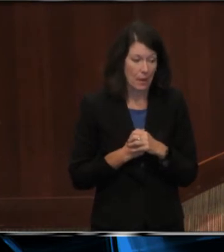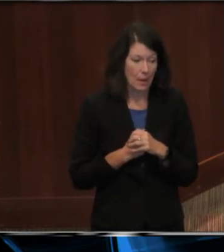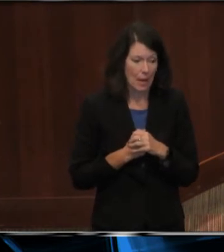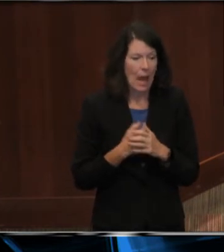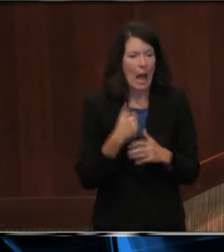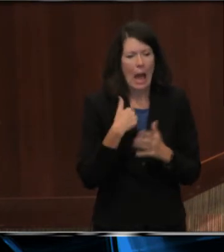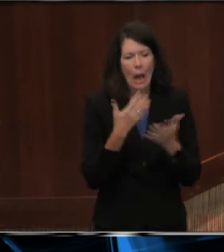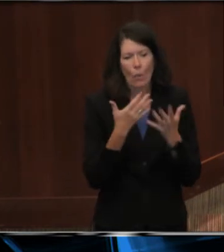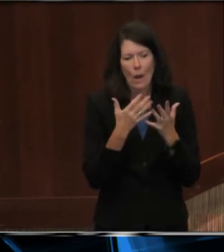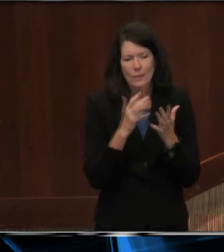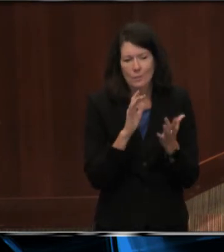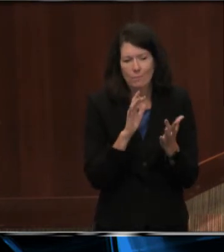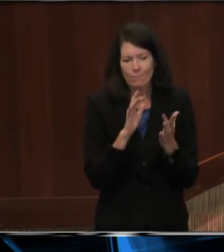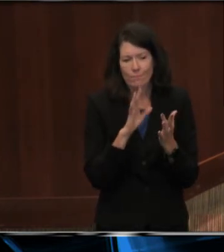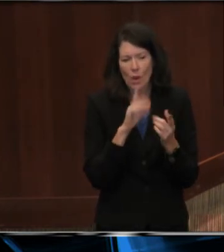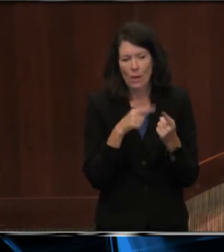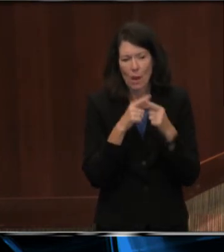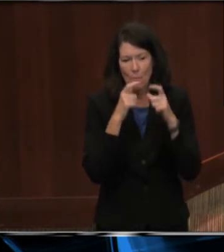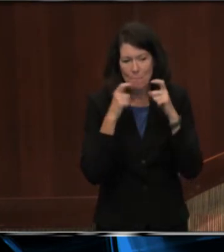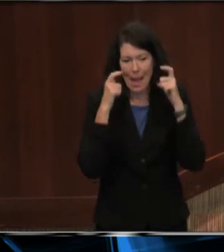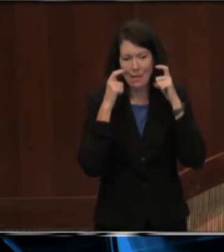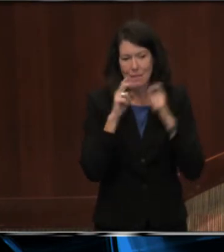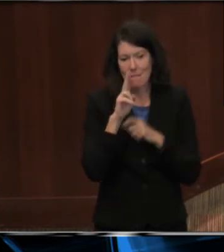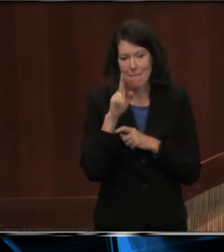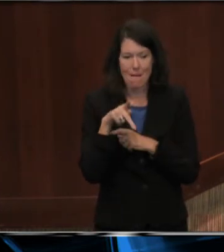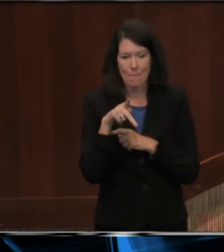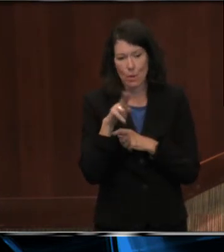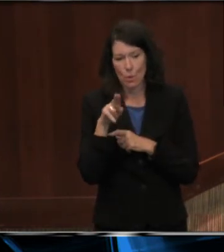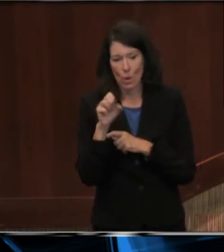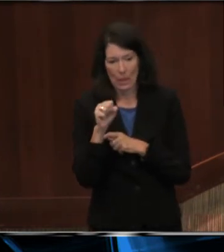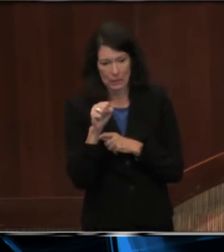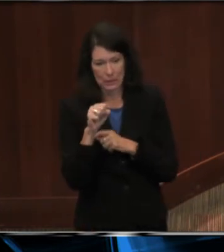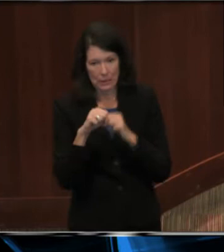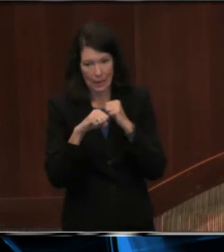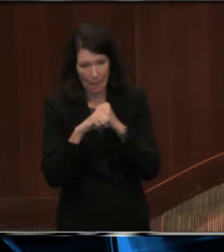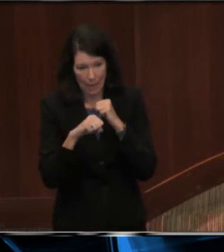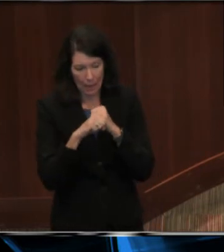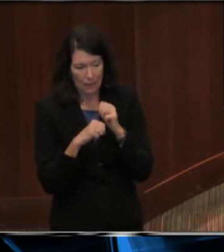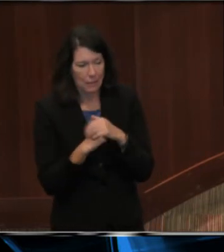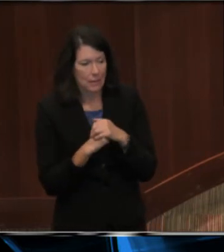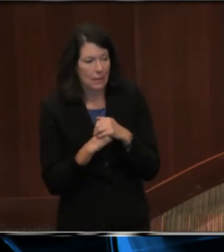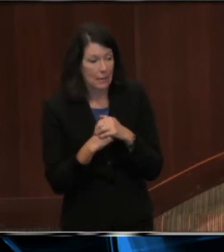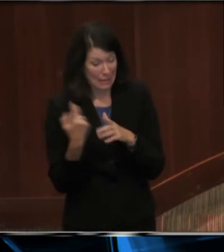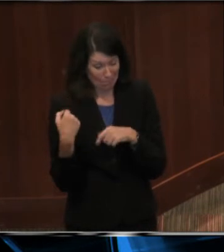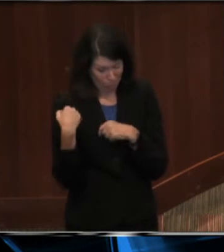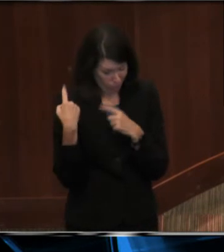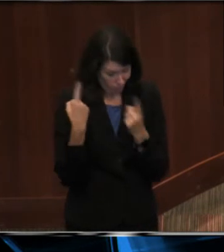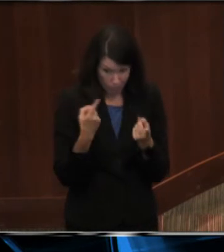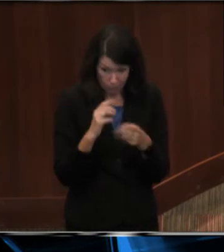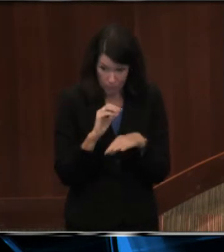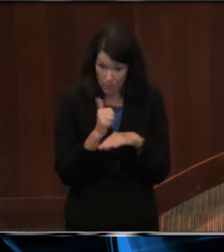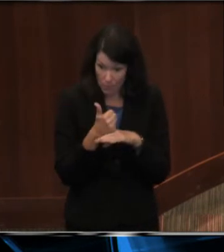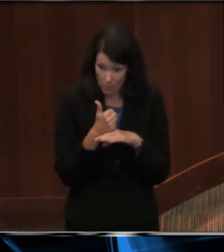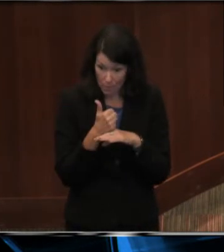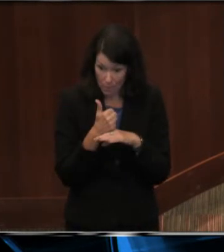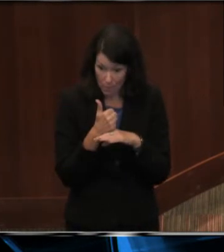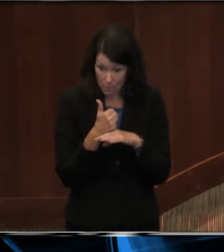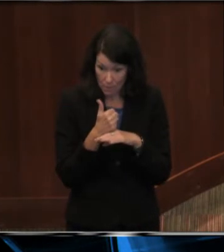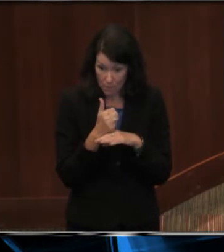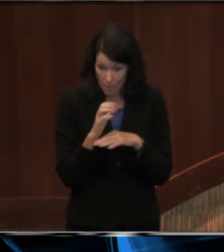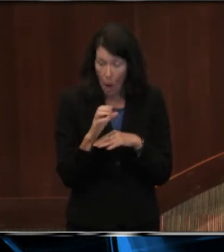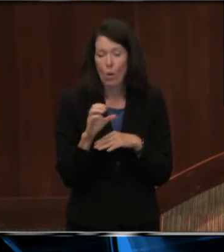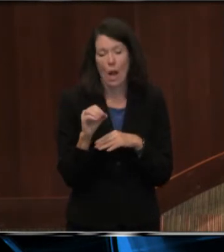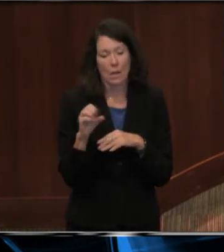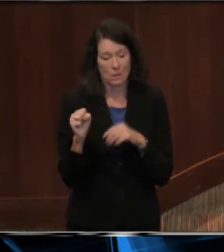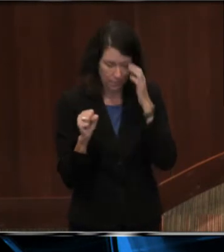So I did want to touch on the Mask Up COS campaign and give a few updates on that. So since we launched this campaign at the end of June,